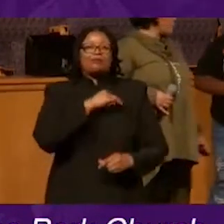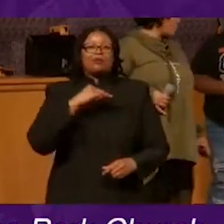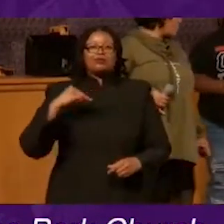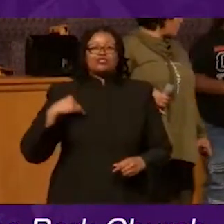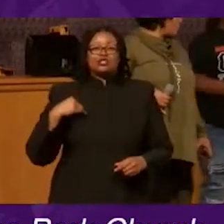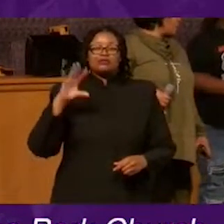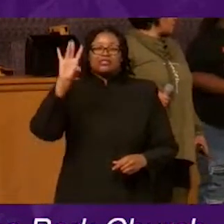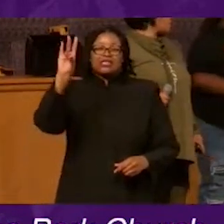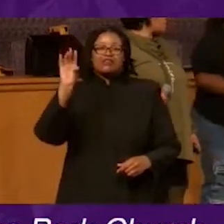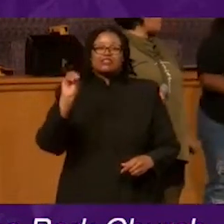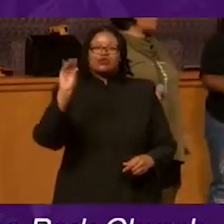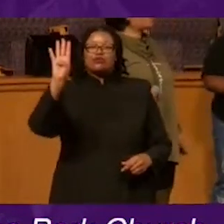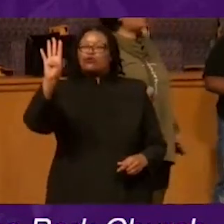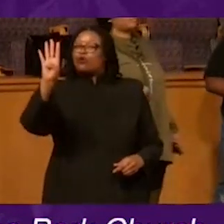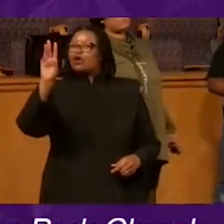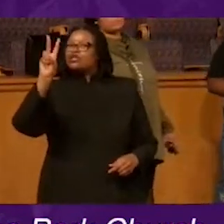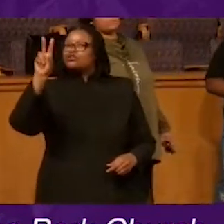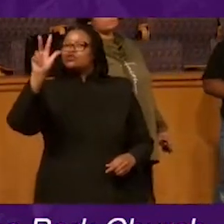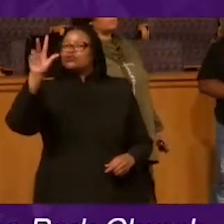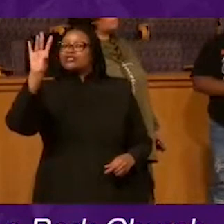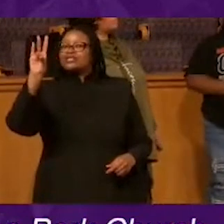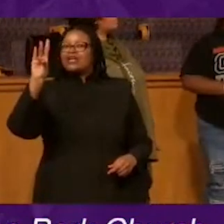to